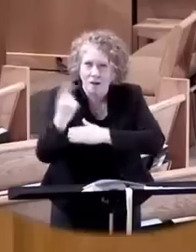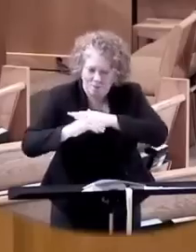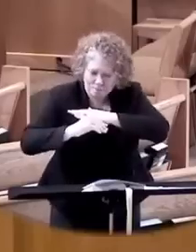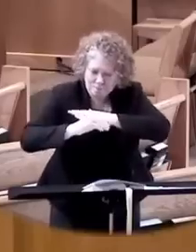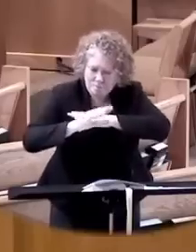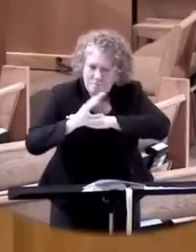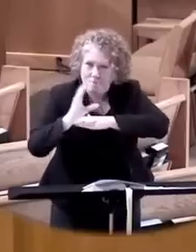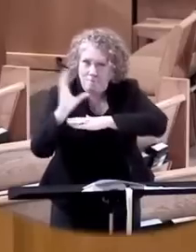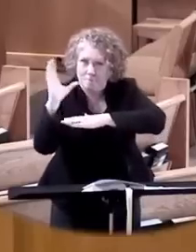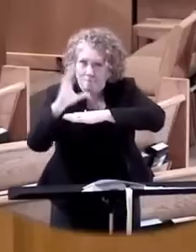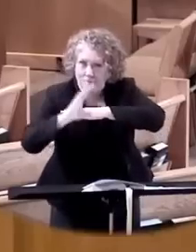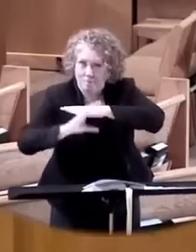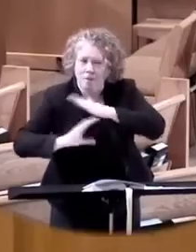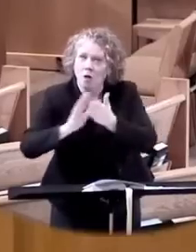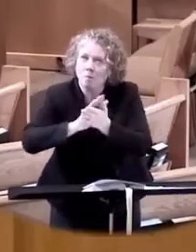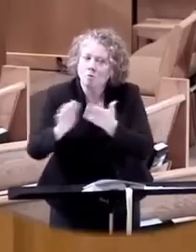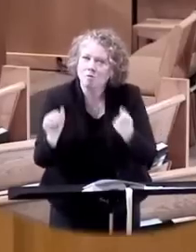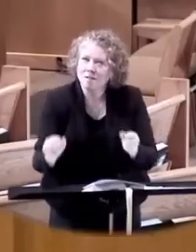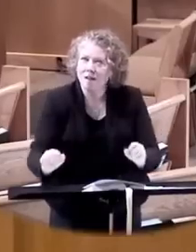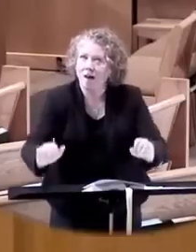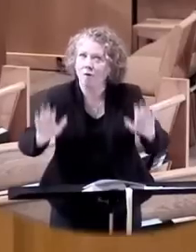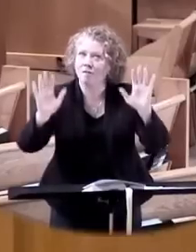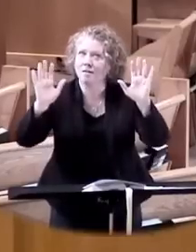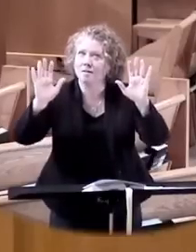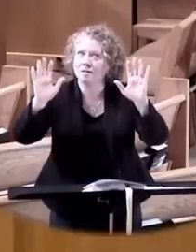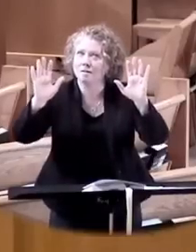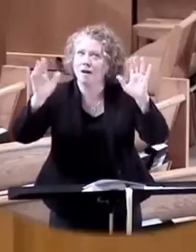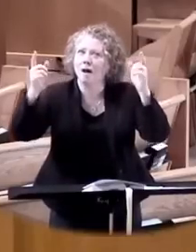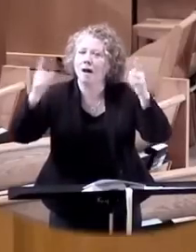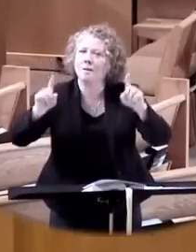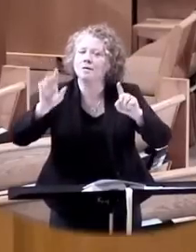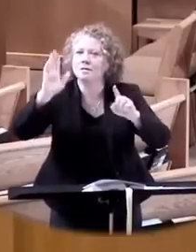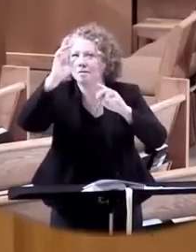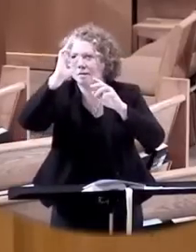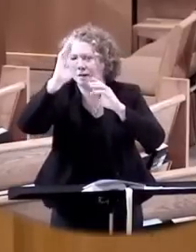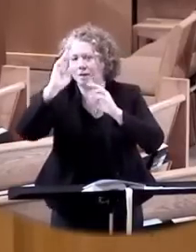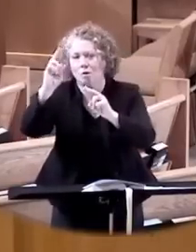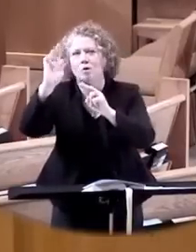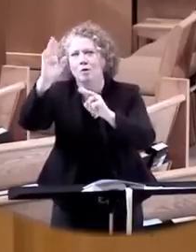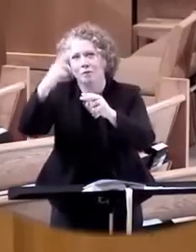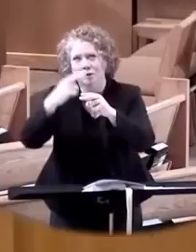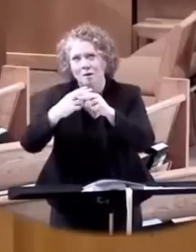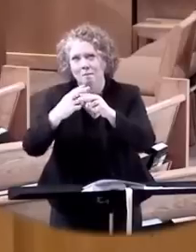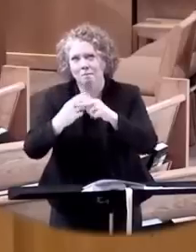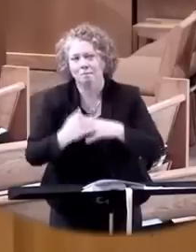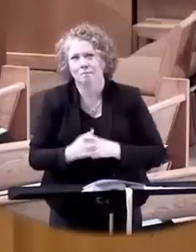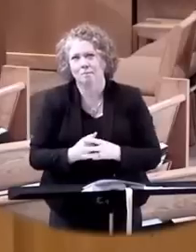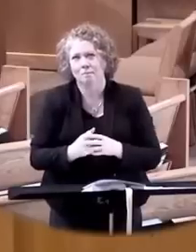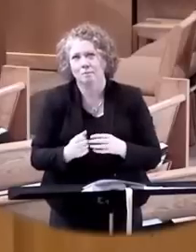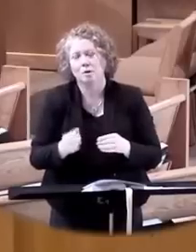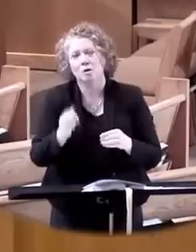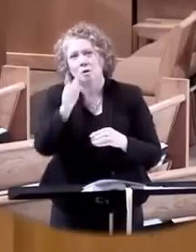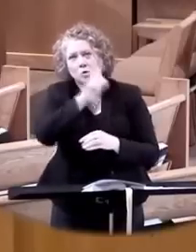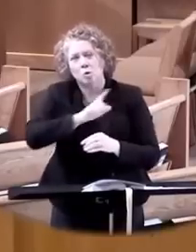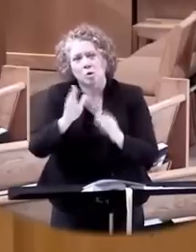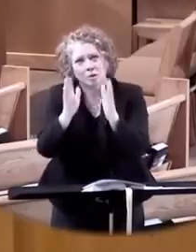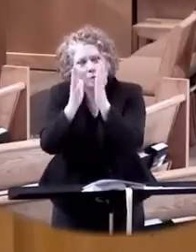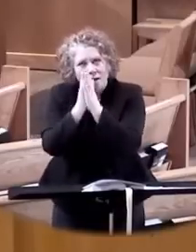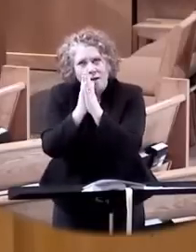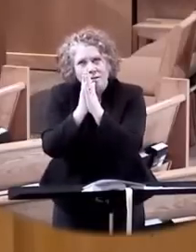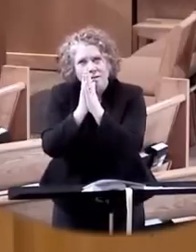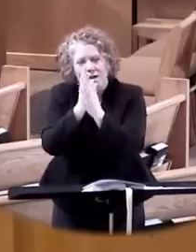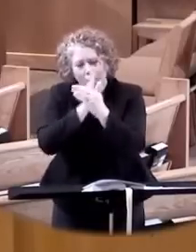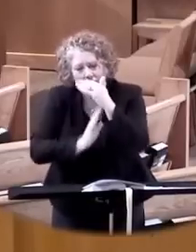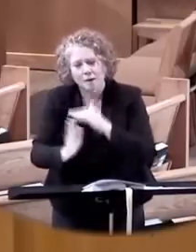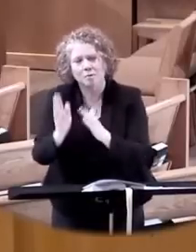setting, a pure sacrifice may be offered to your name. Therefore, O Lord, we humbly implore you,